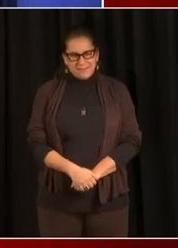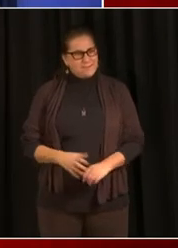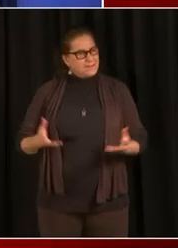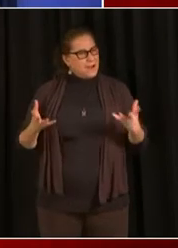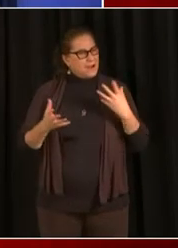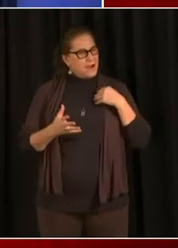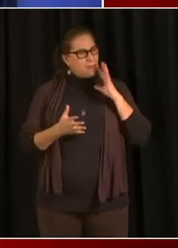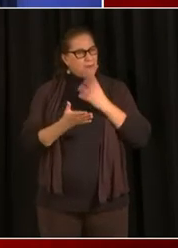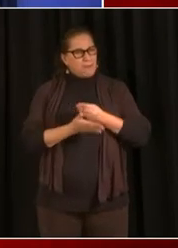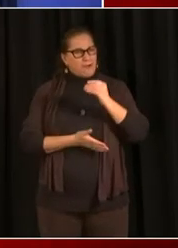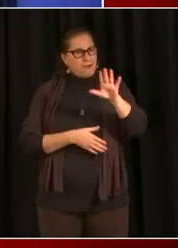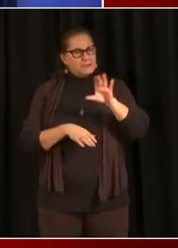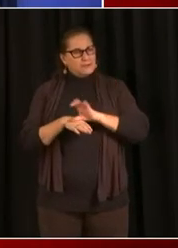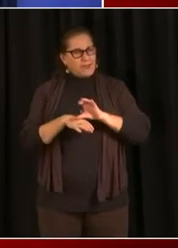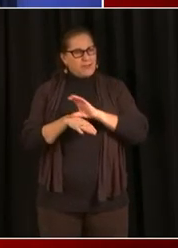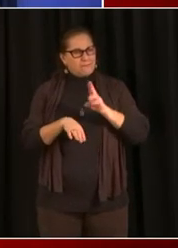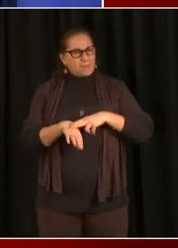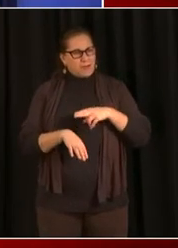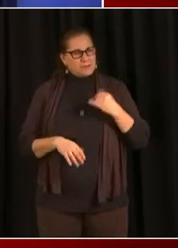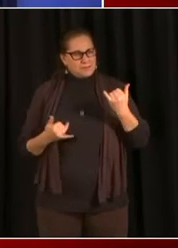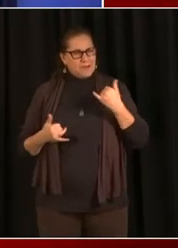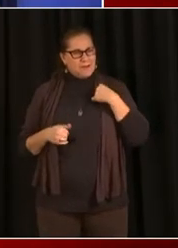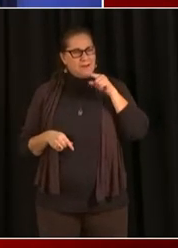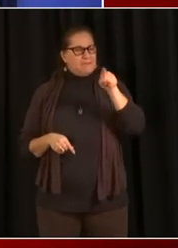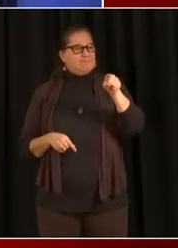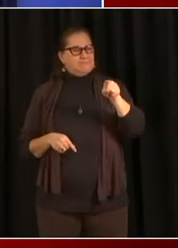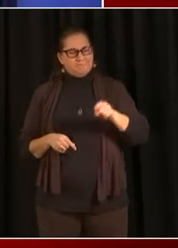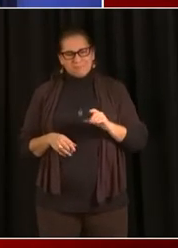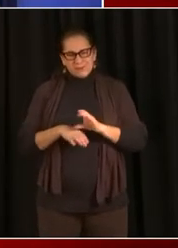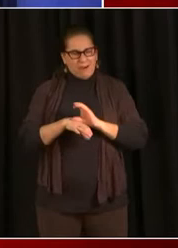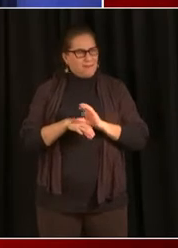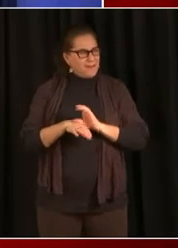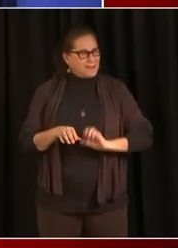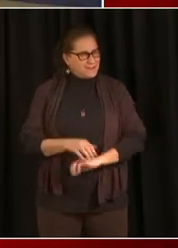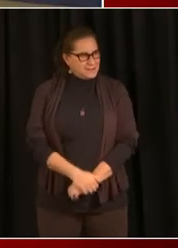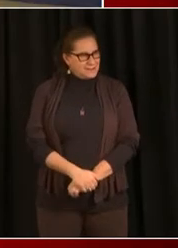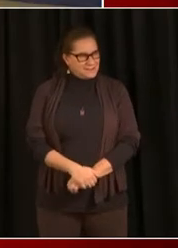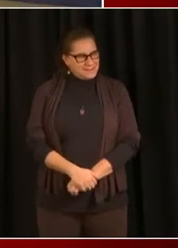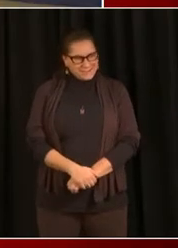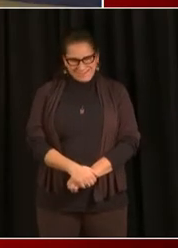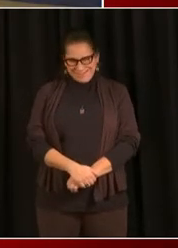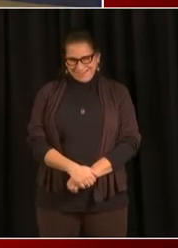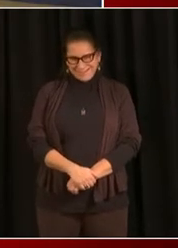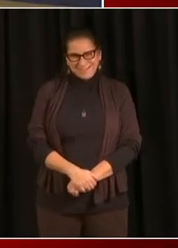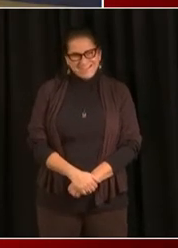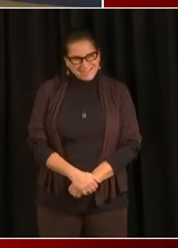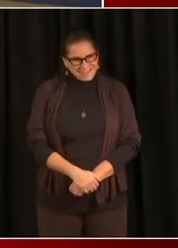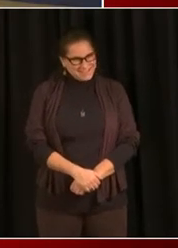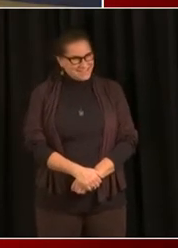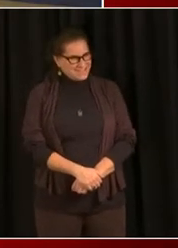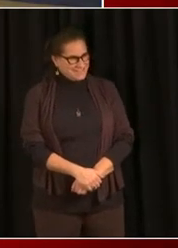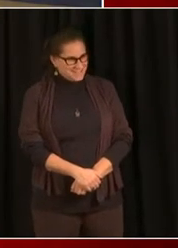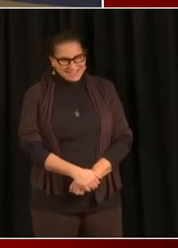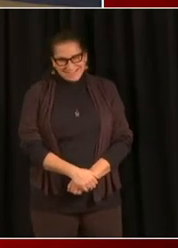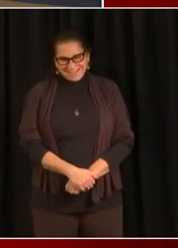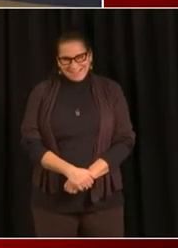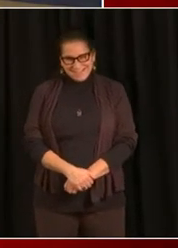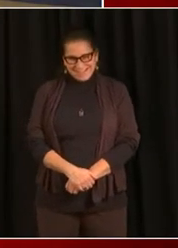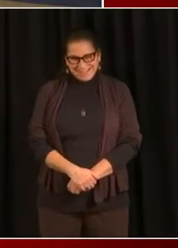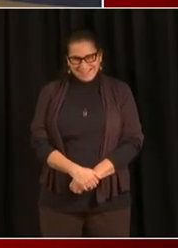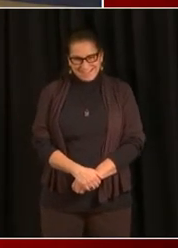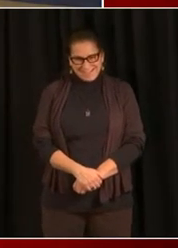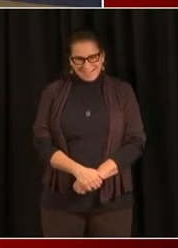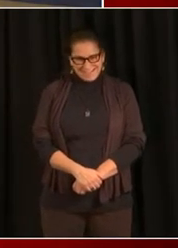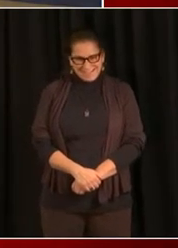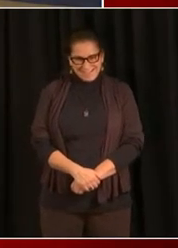I appreciate that. Really inspiring. Senora, I saw you shaking your head as they were talking about more people coming into